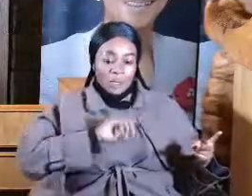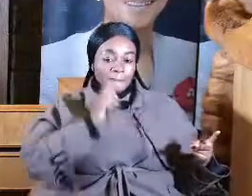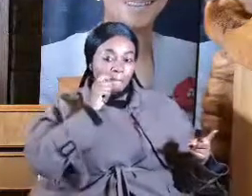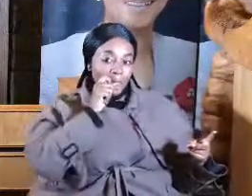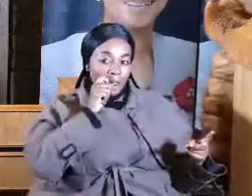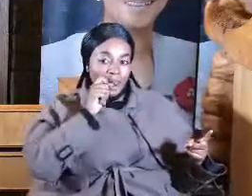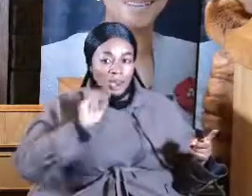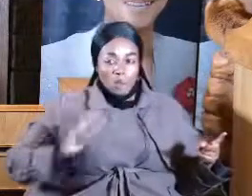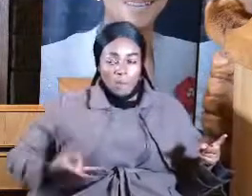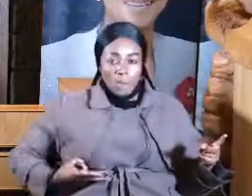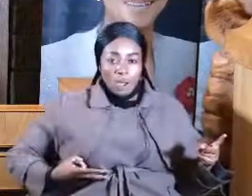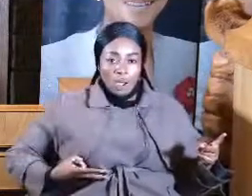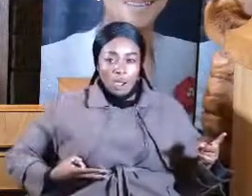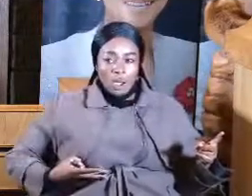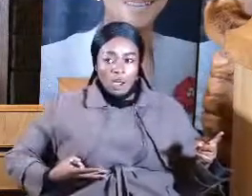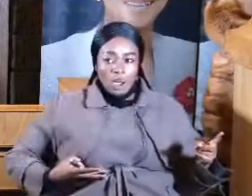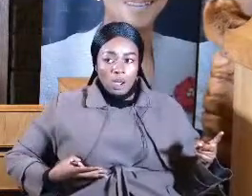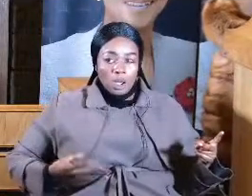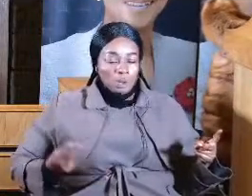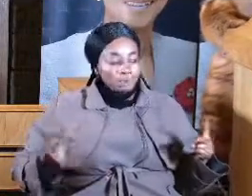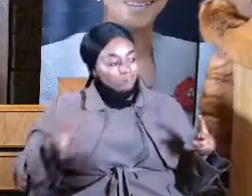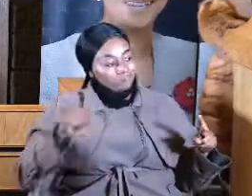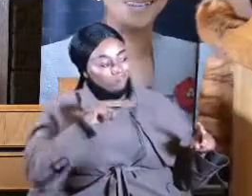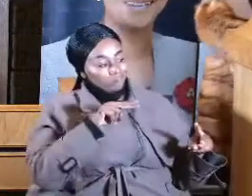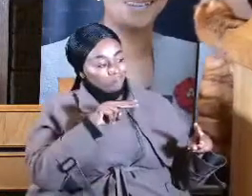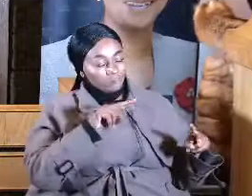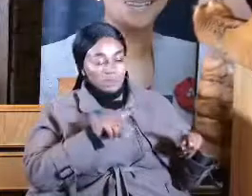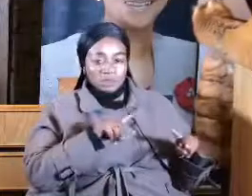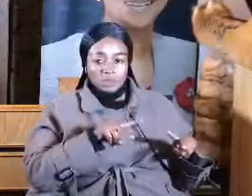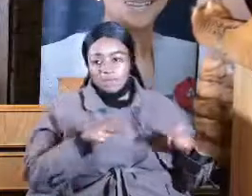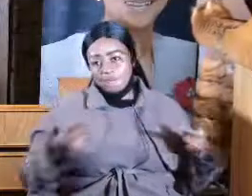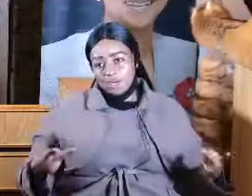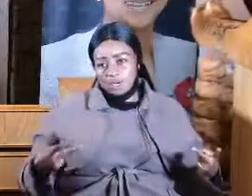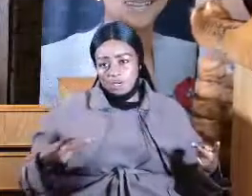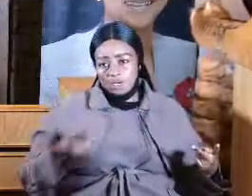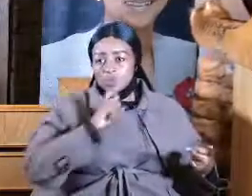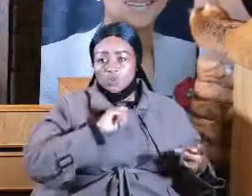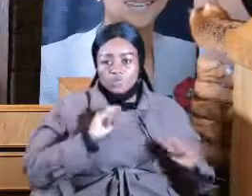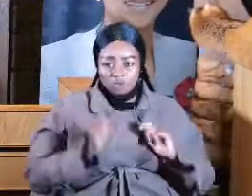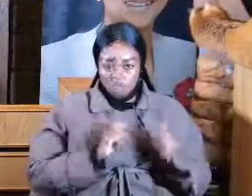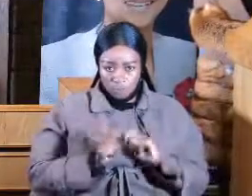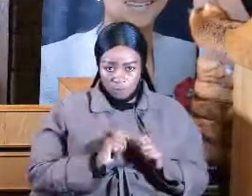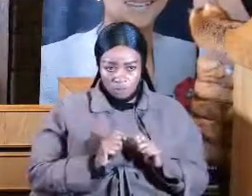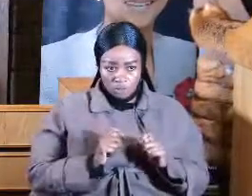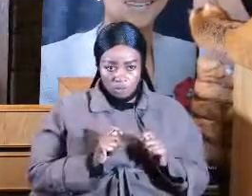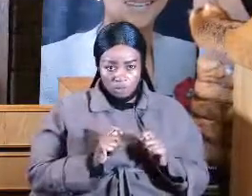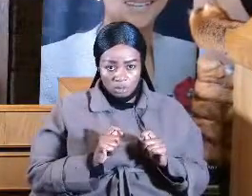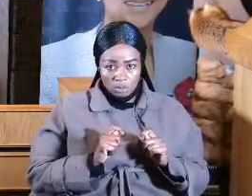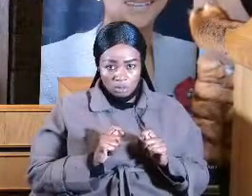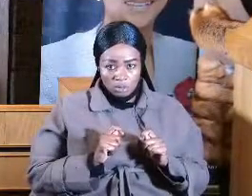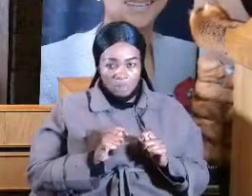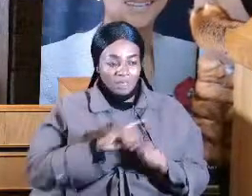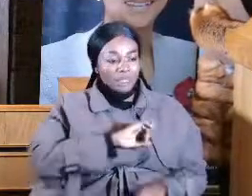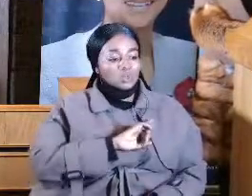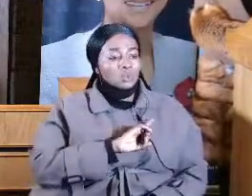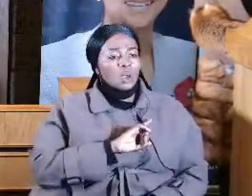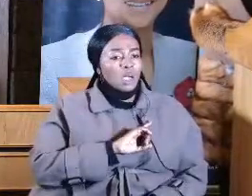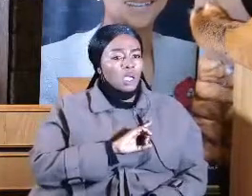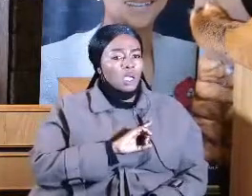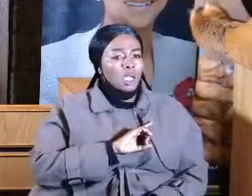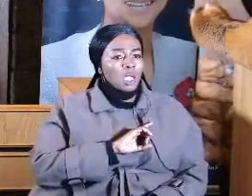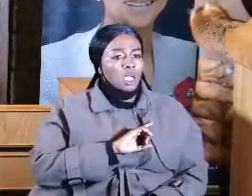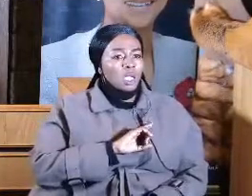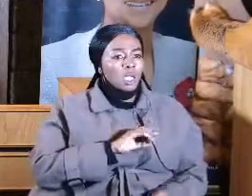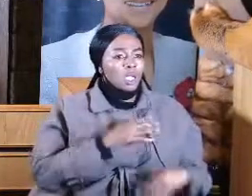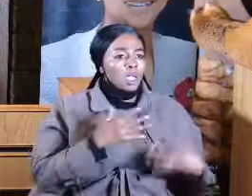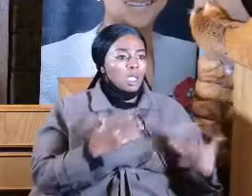are being looked at differently using transport. That is why we still have